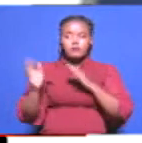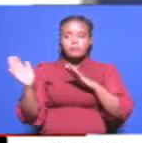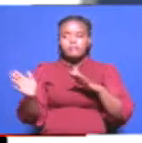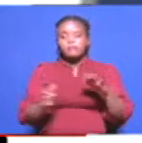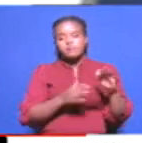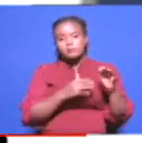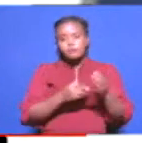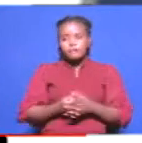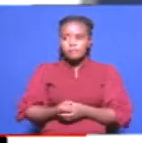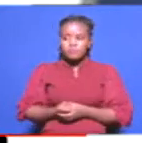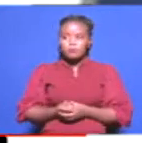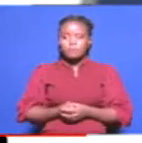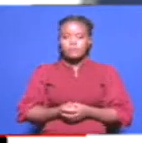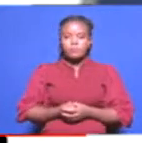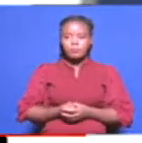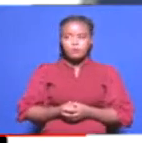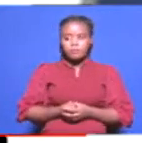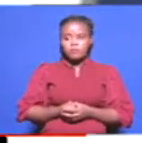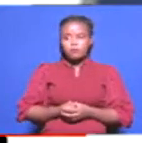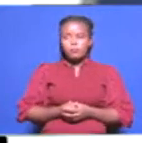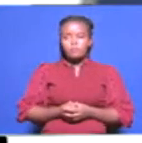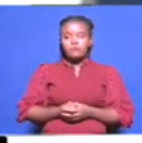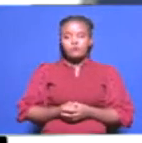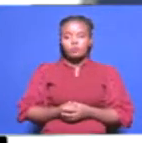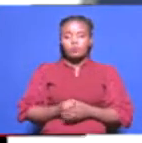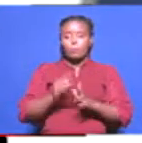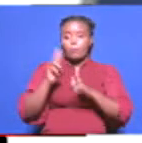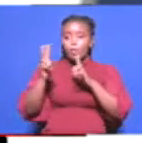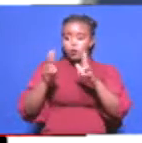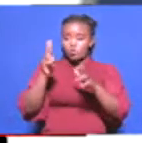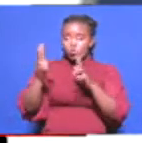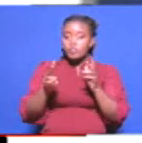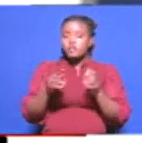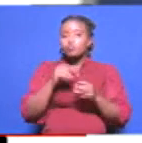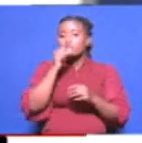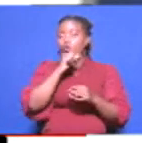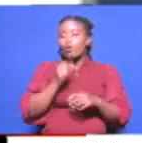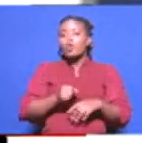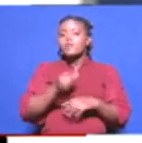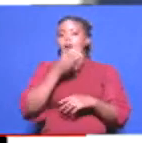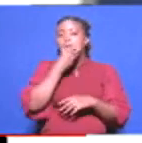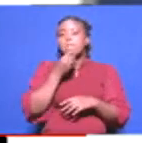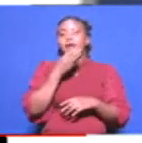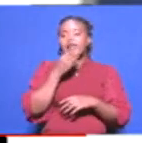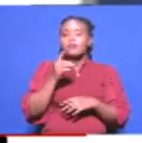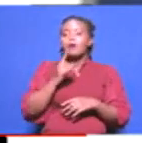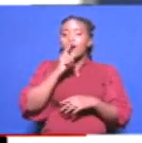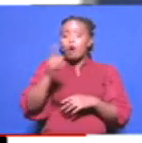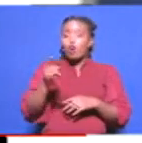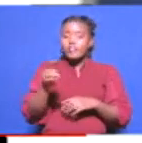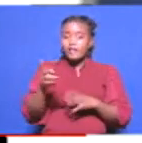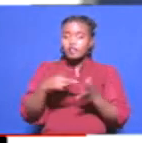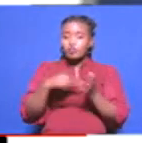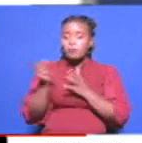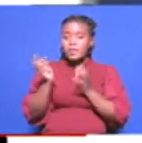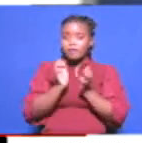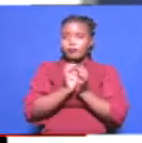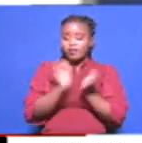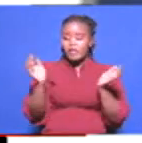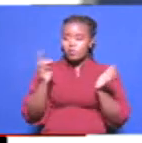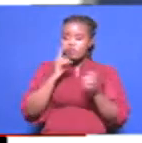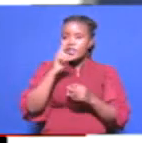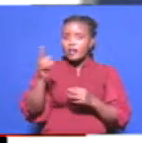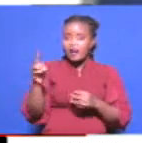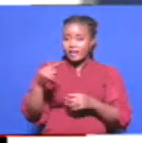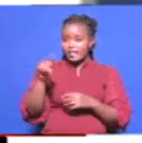back to the corridors of justice, a 22-year-old man has been ordered to pay a fine of 100,000 shillings or